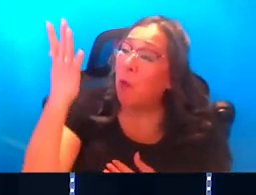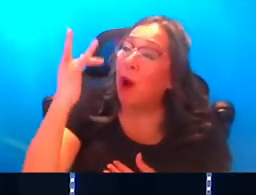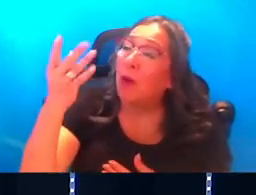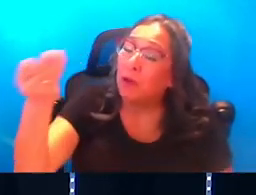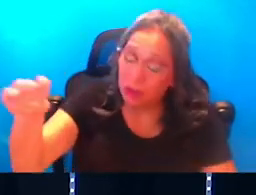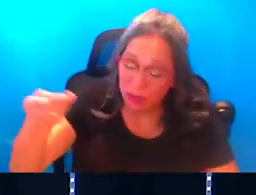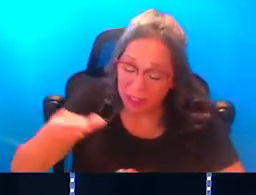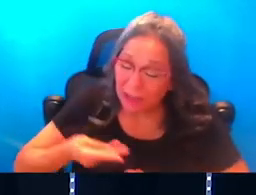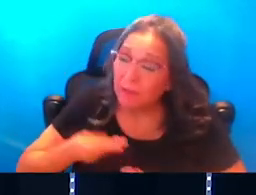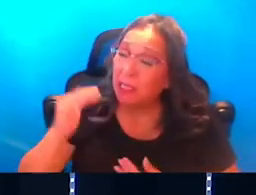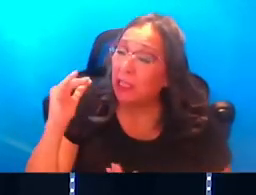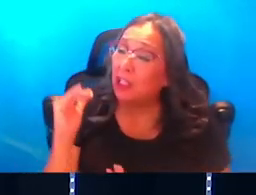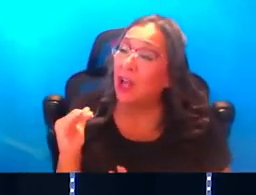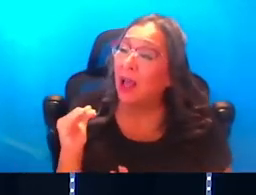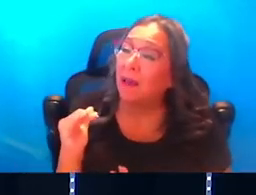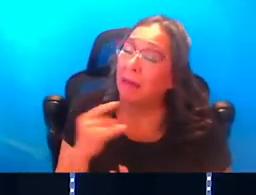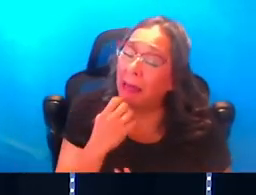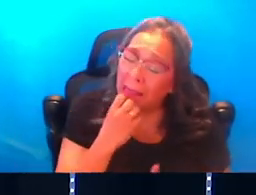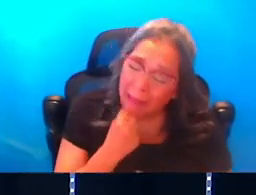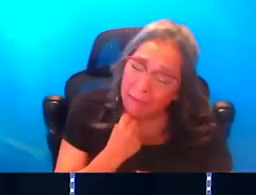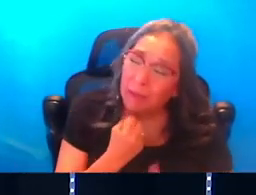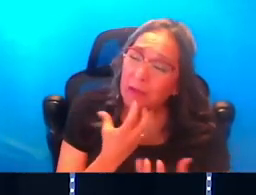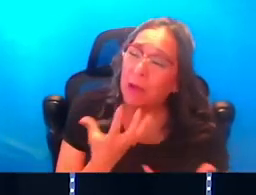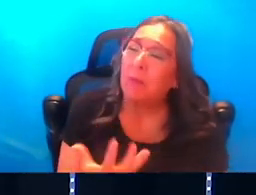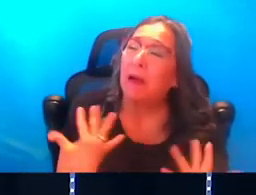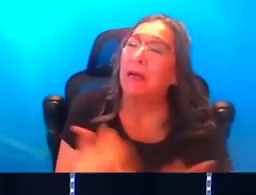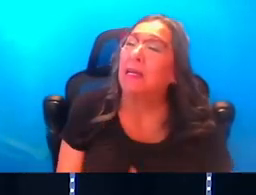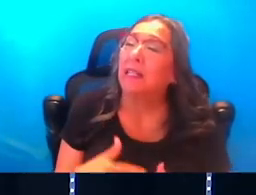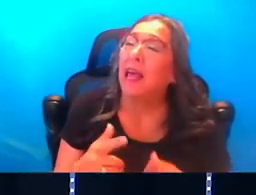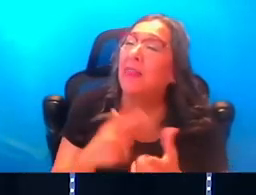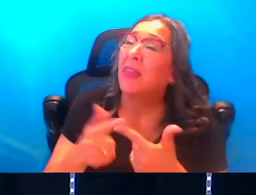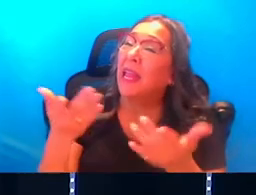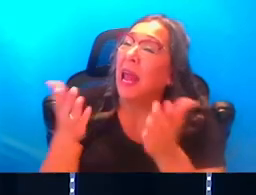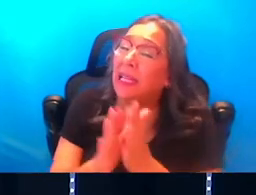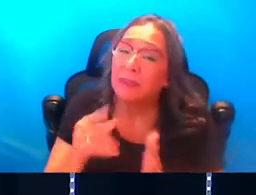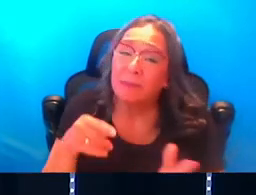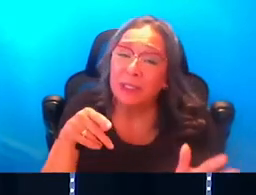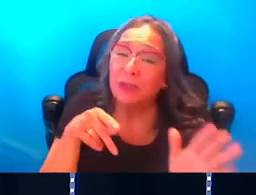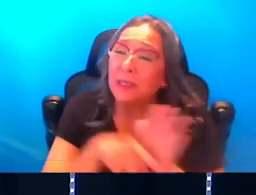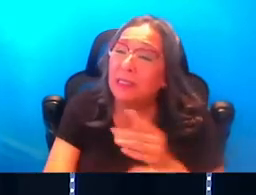child, one that I love so much, and then ask me to hurt them?